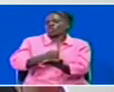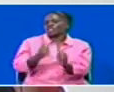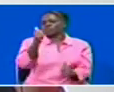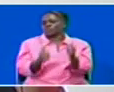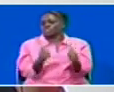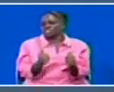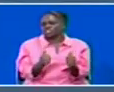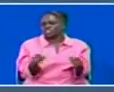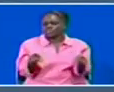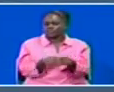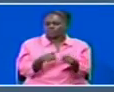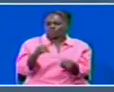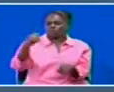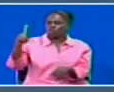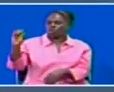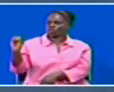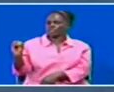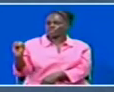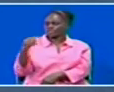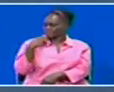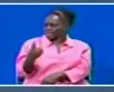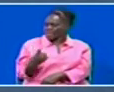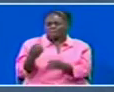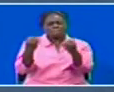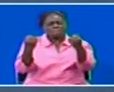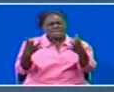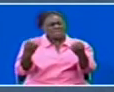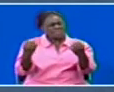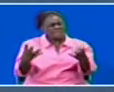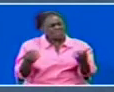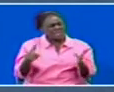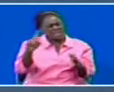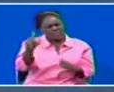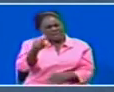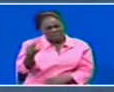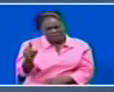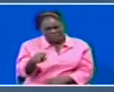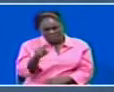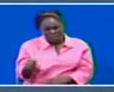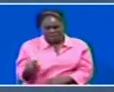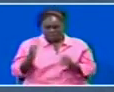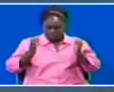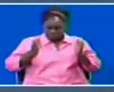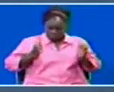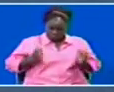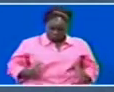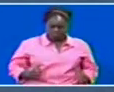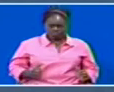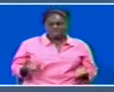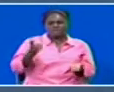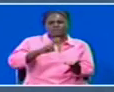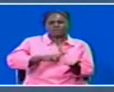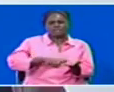also the case that Dr. Oloo has talked about. Yeah. So there are still many, many issues with regard to the integrity of the